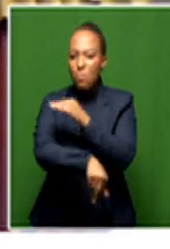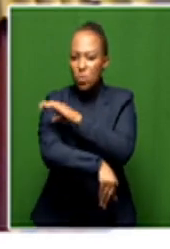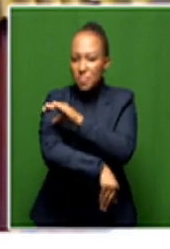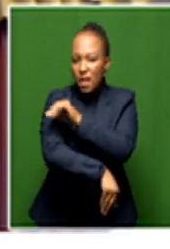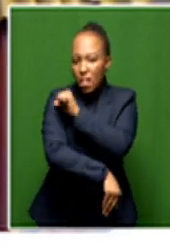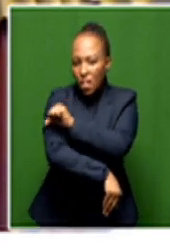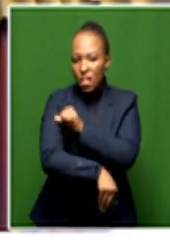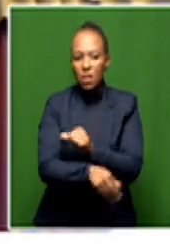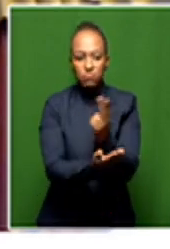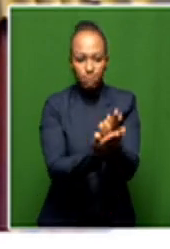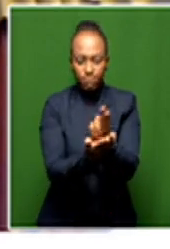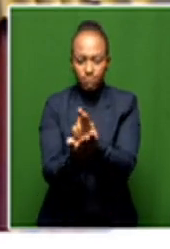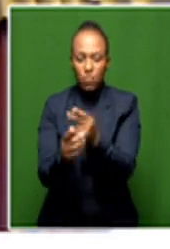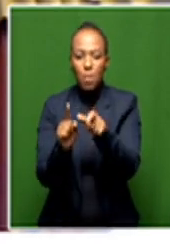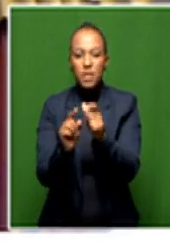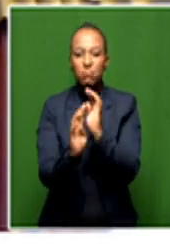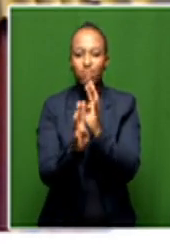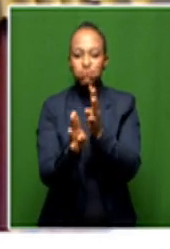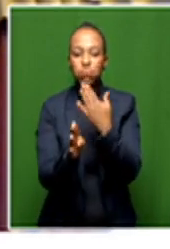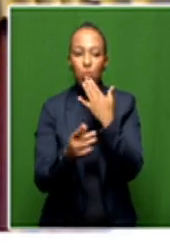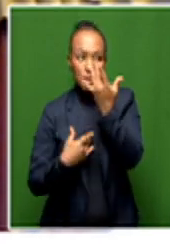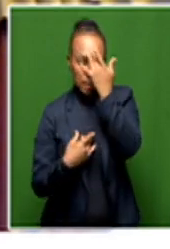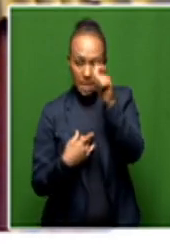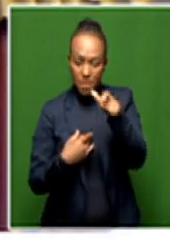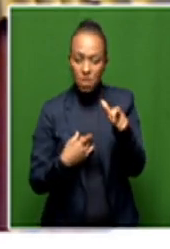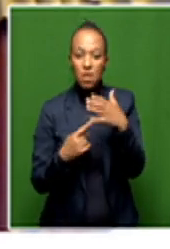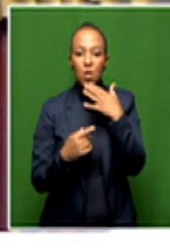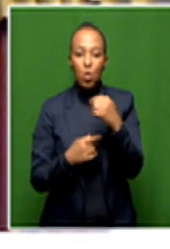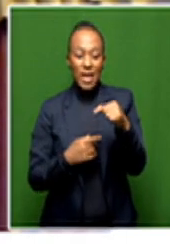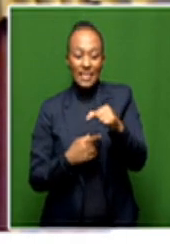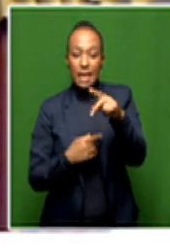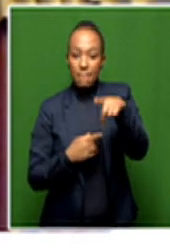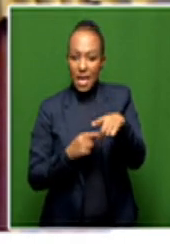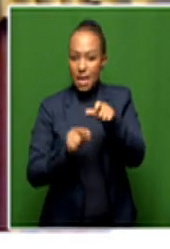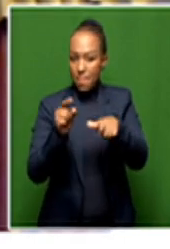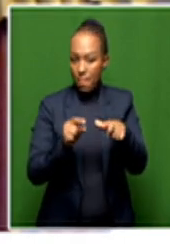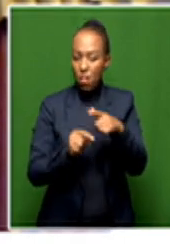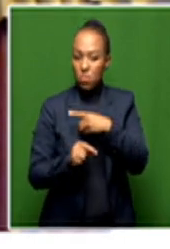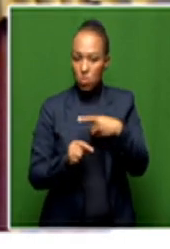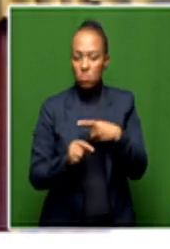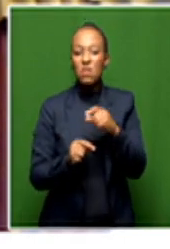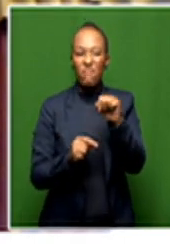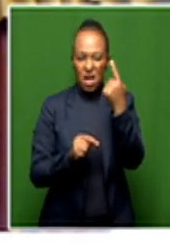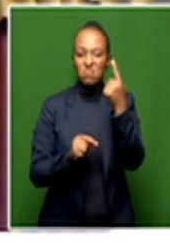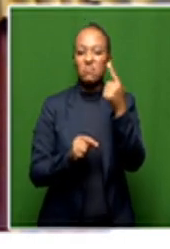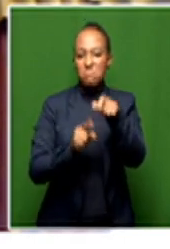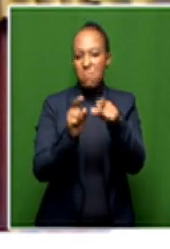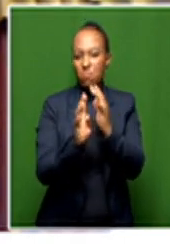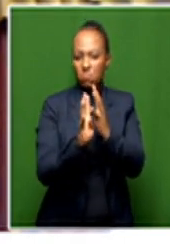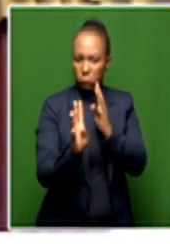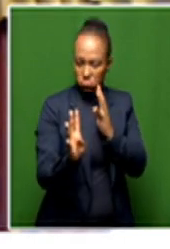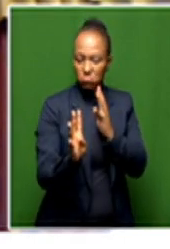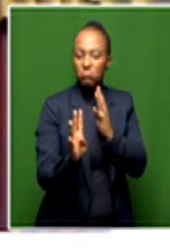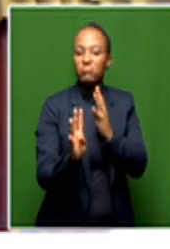patients coming into the casualties, patients at GP practices. That is also first line. They also you